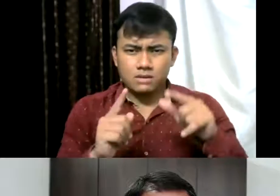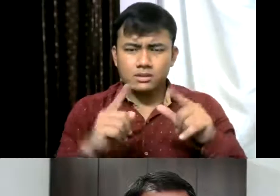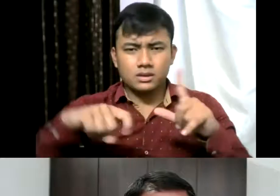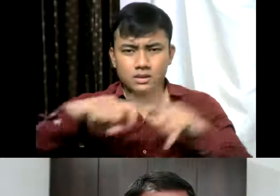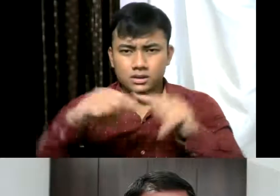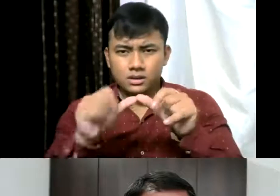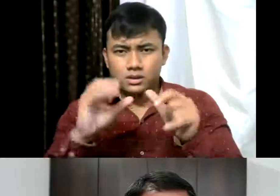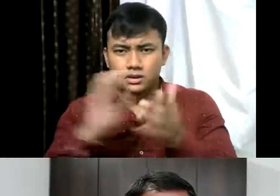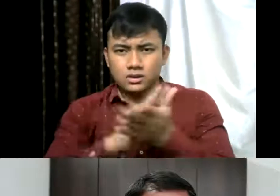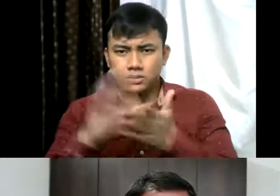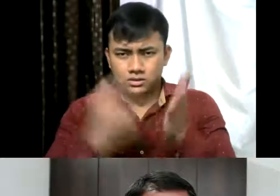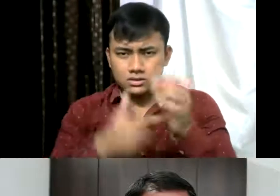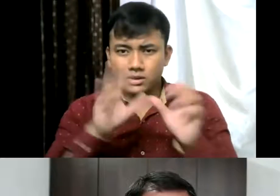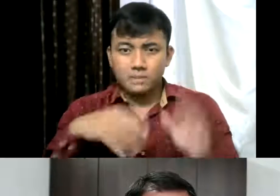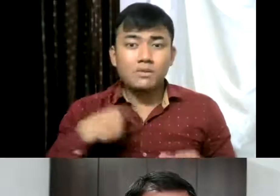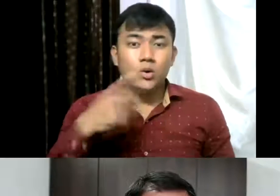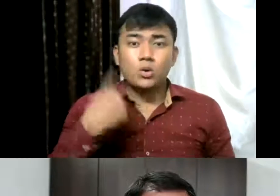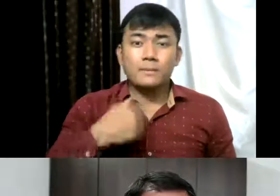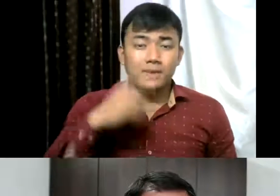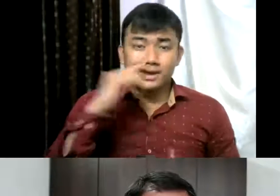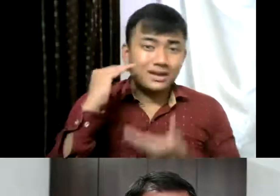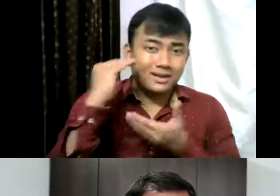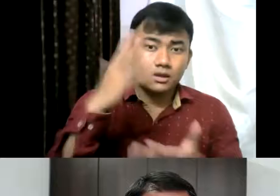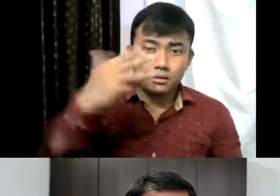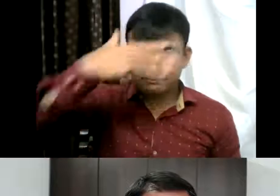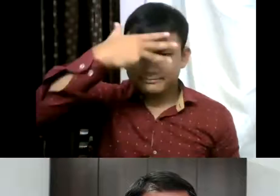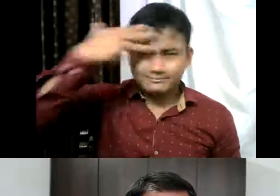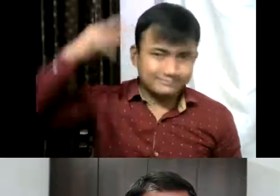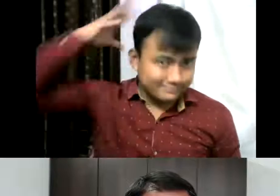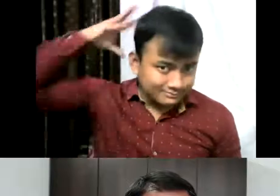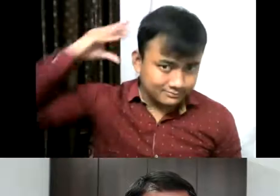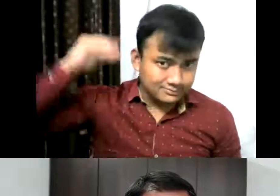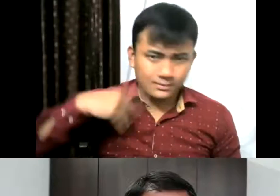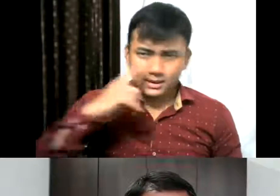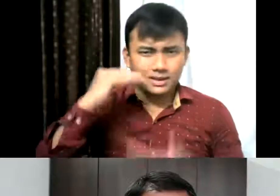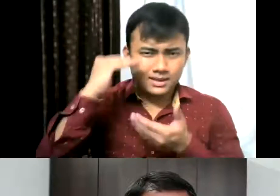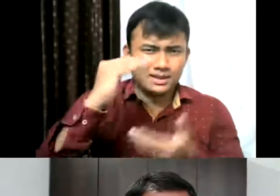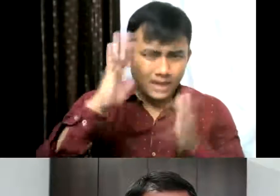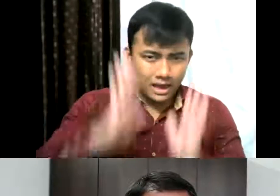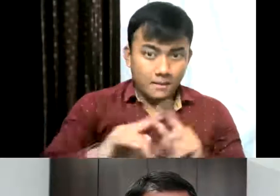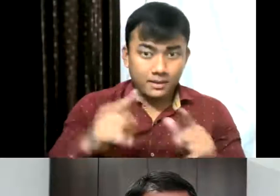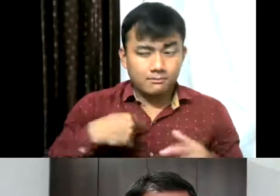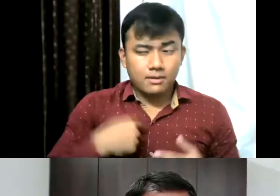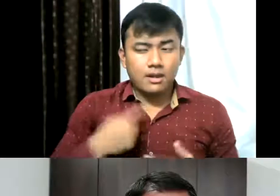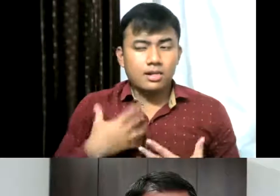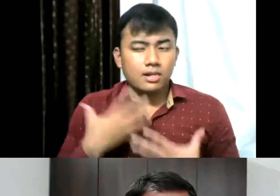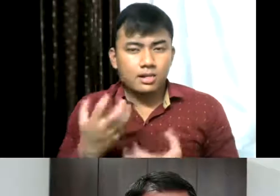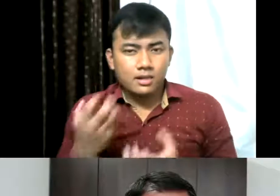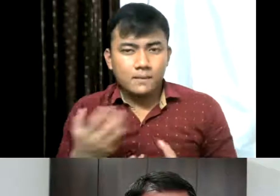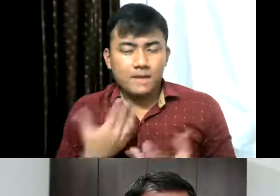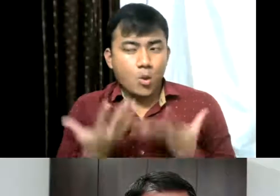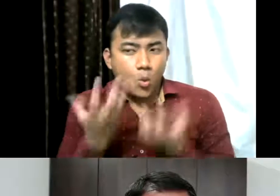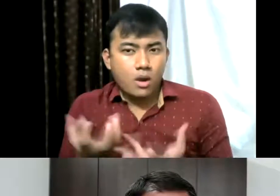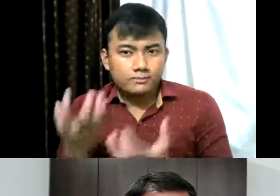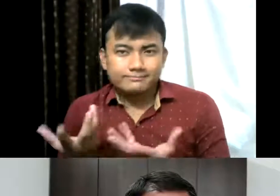translate it that I am the son of Brahmin, but my shock, which is one idiom